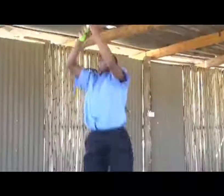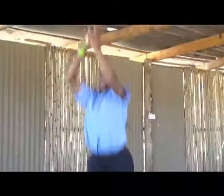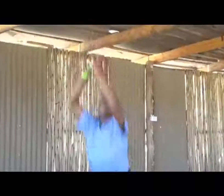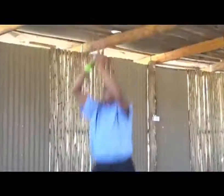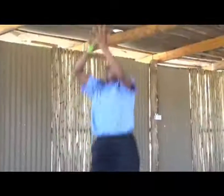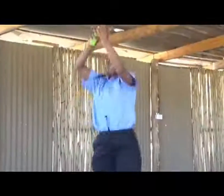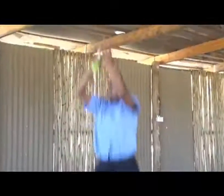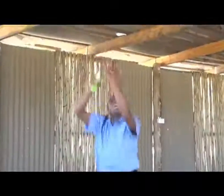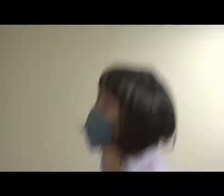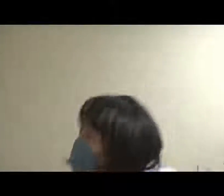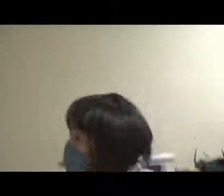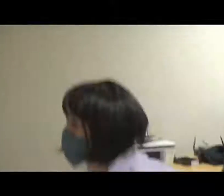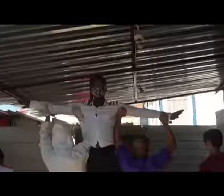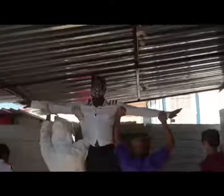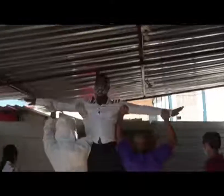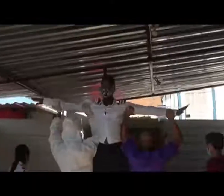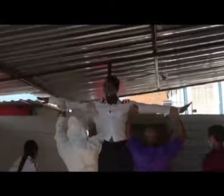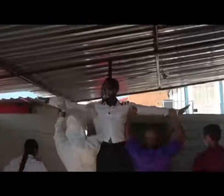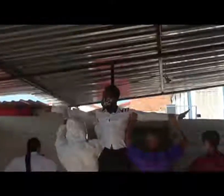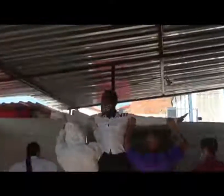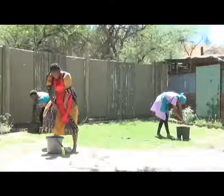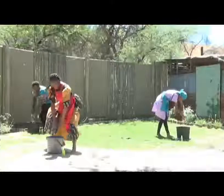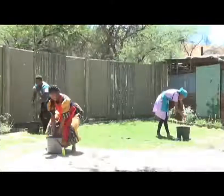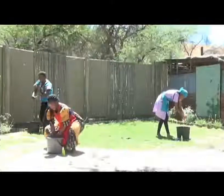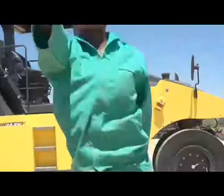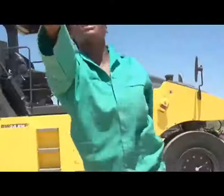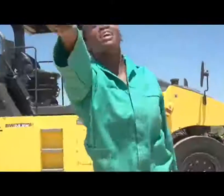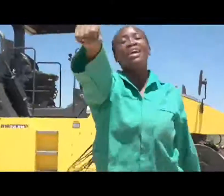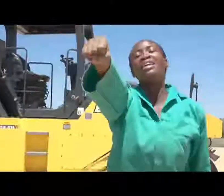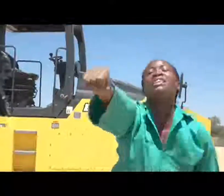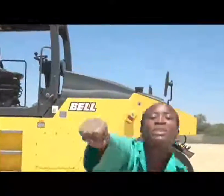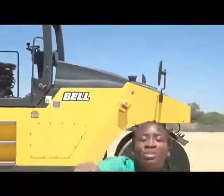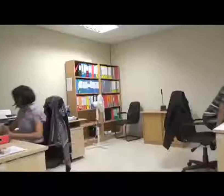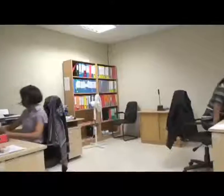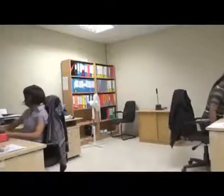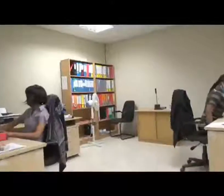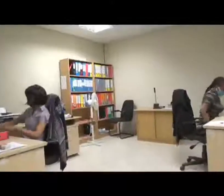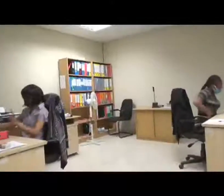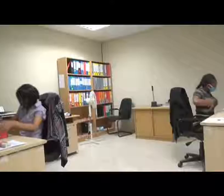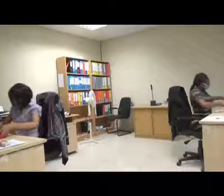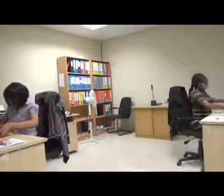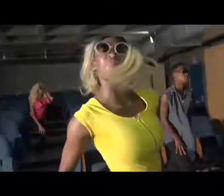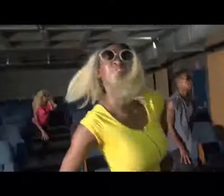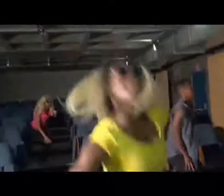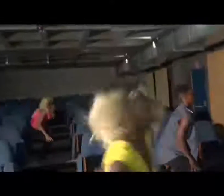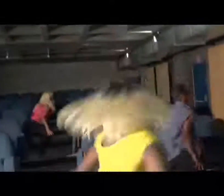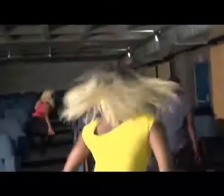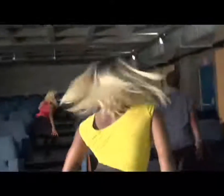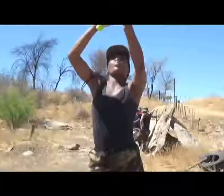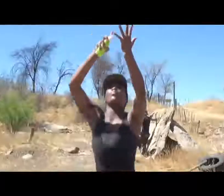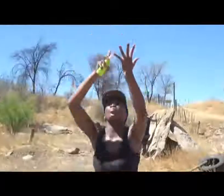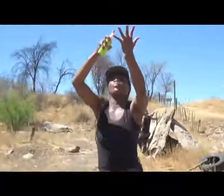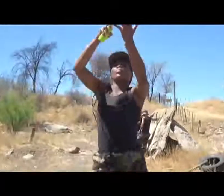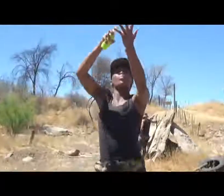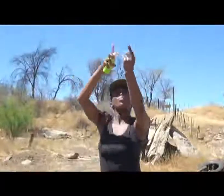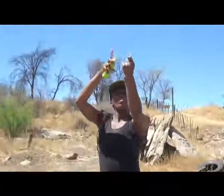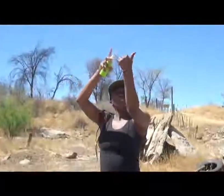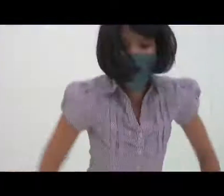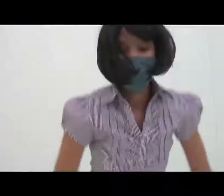We take this time to say we appreciate what you've done.